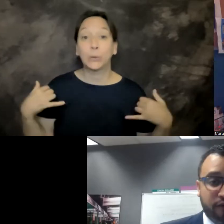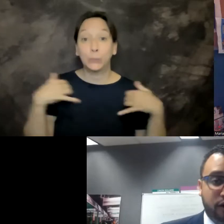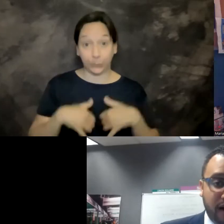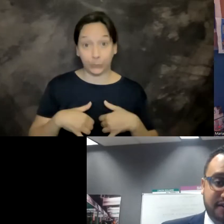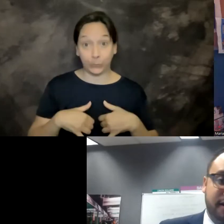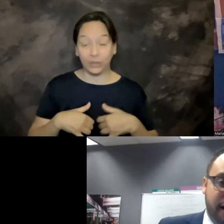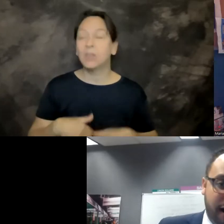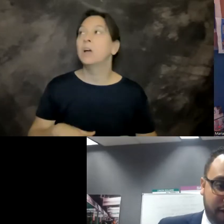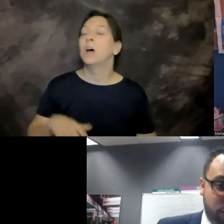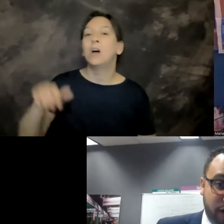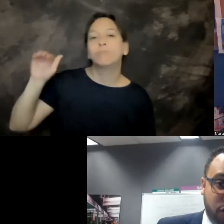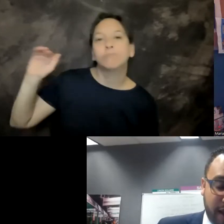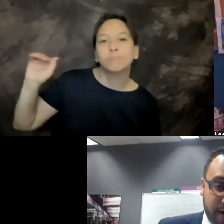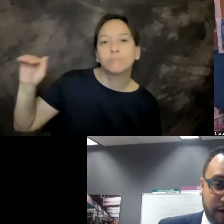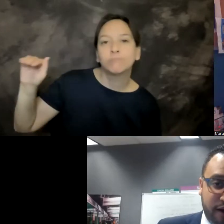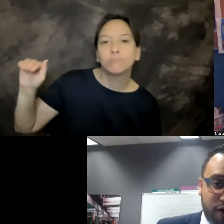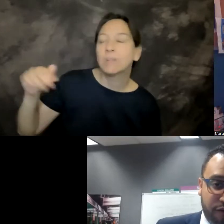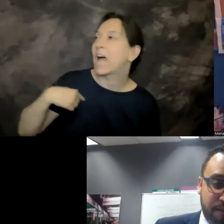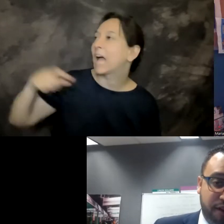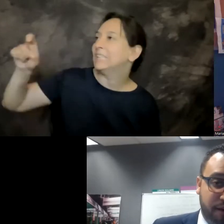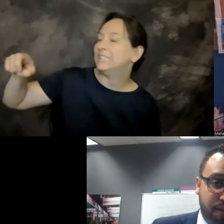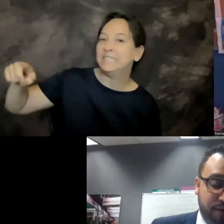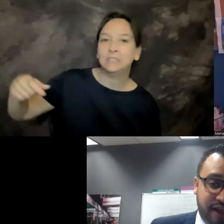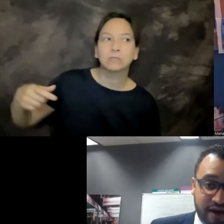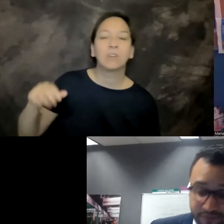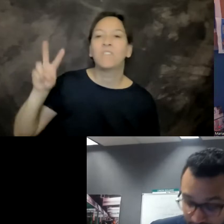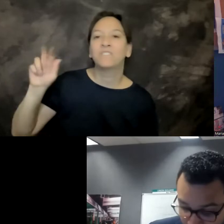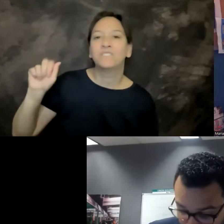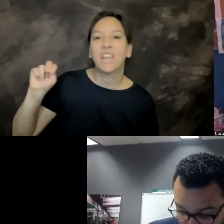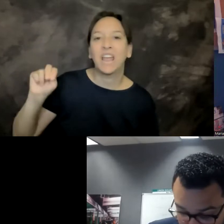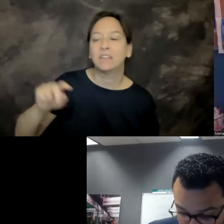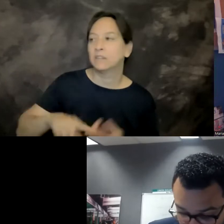and upon request, they will radio in on the ability to be able to have